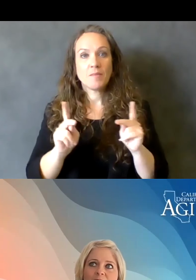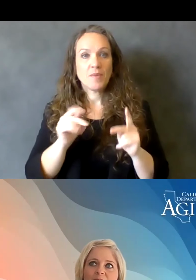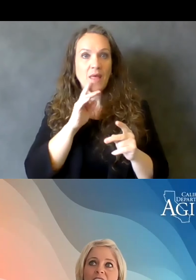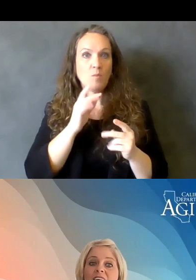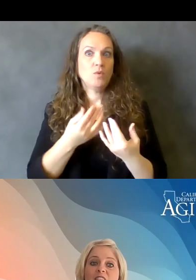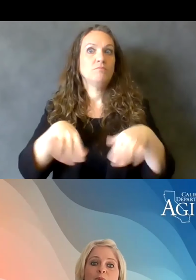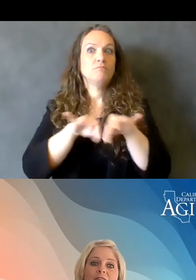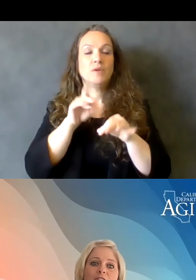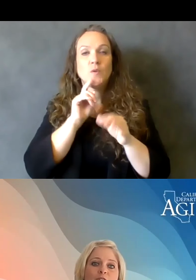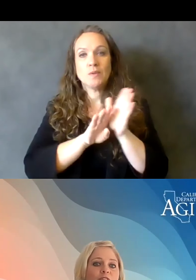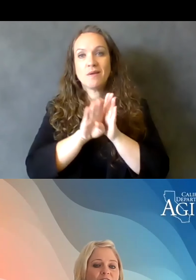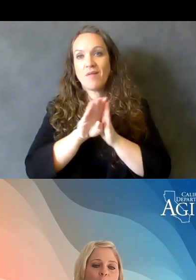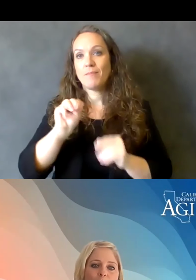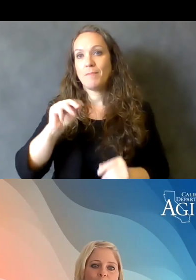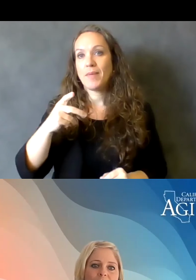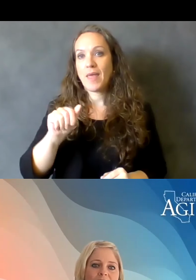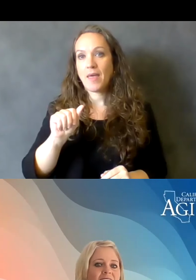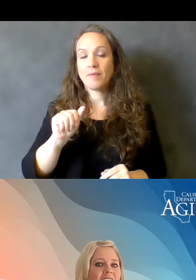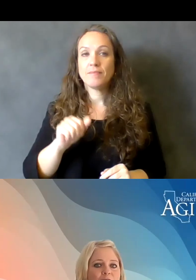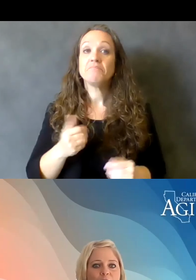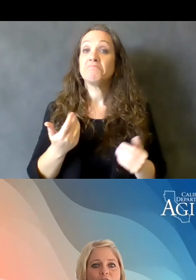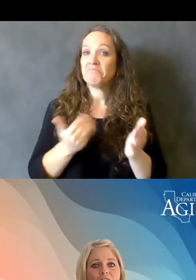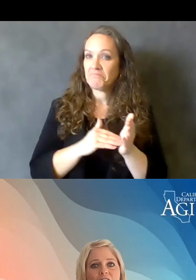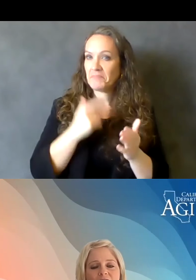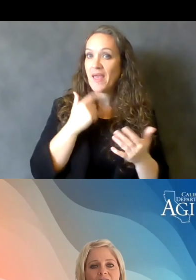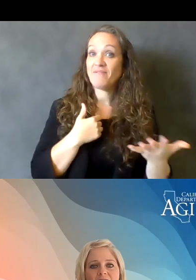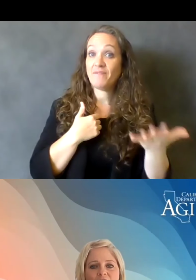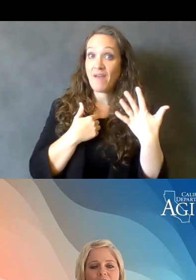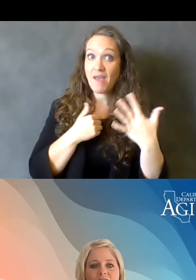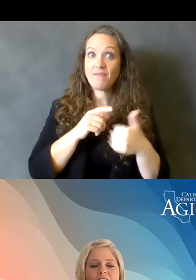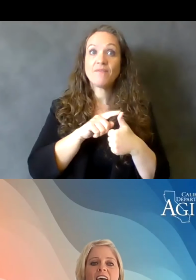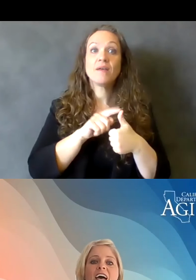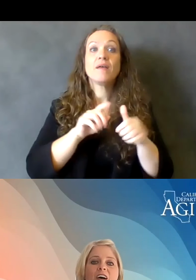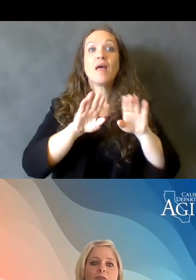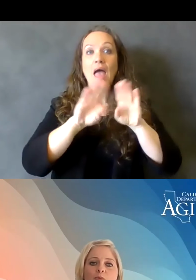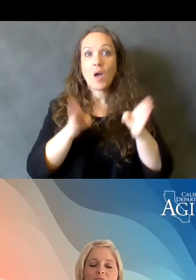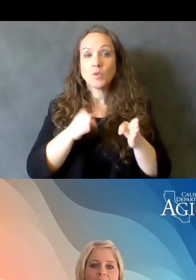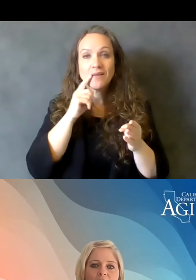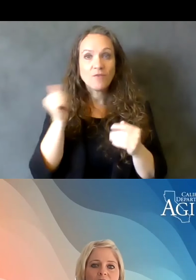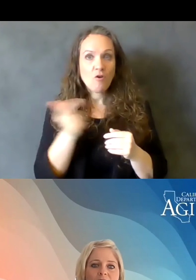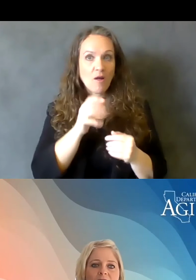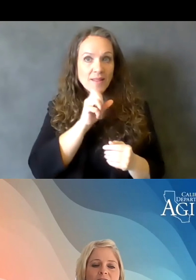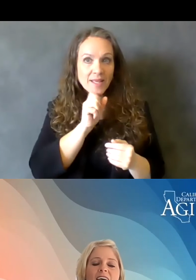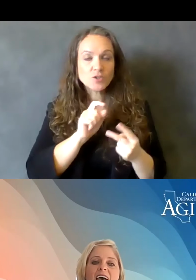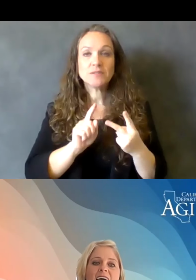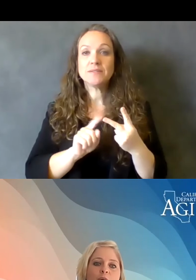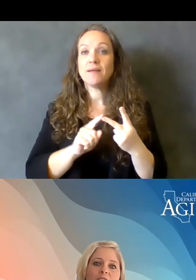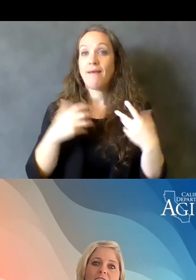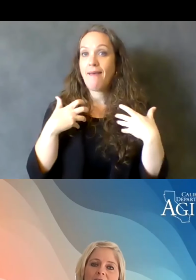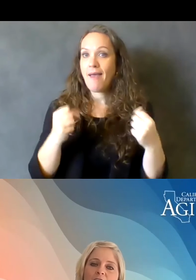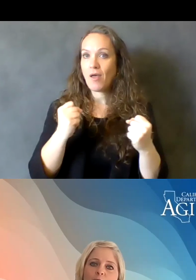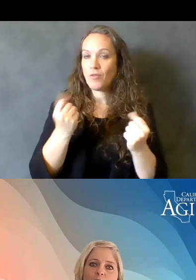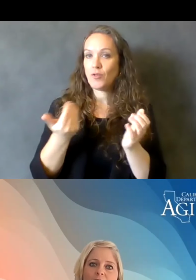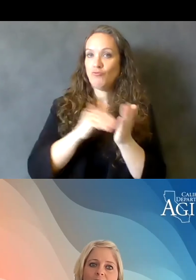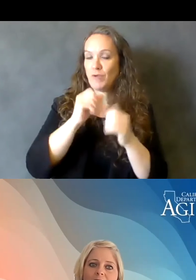MPA. This plan features 5 bold goals: housing for all ages and stages, health reimagined, equity